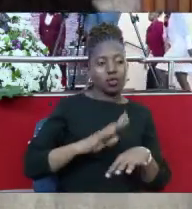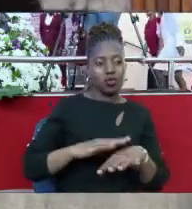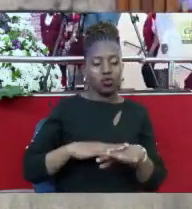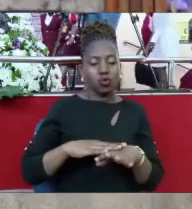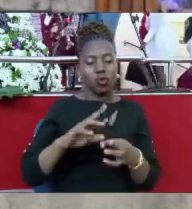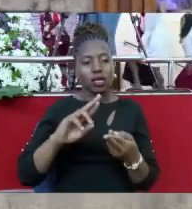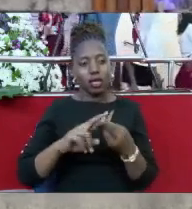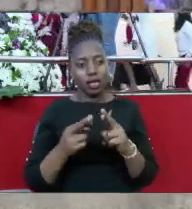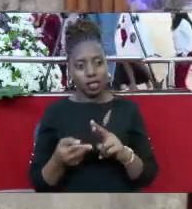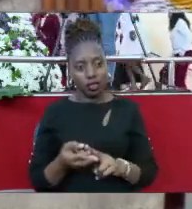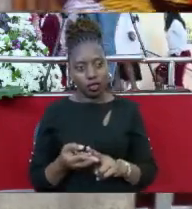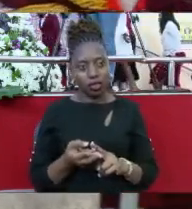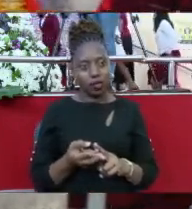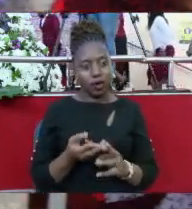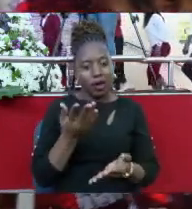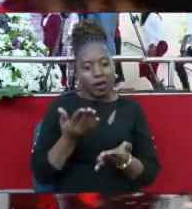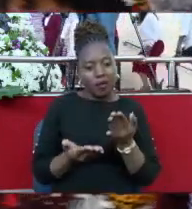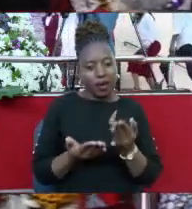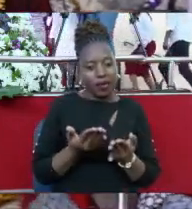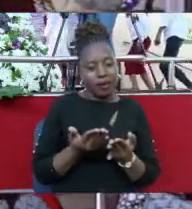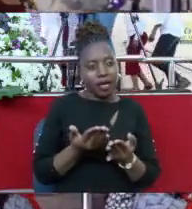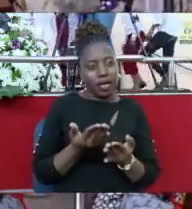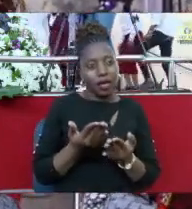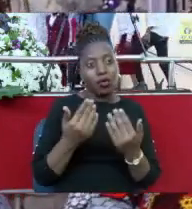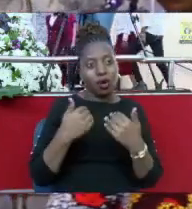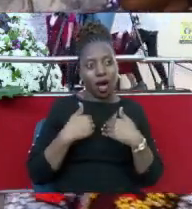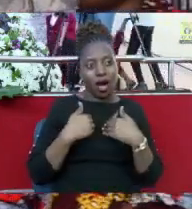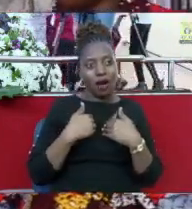You may be here and you are having challenges in your